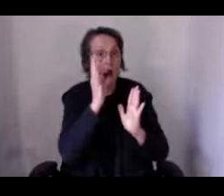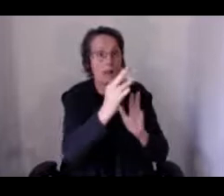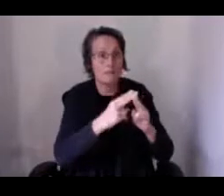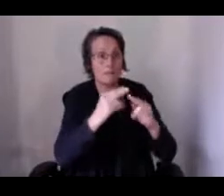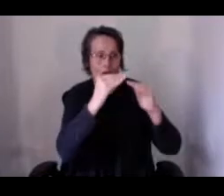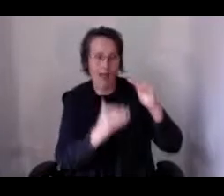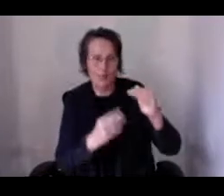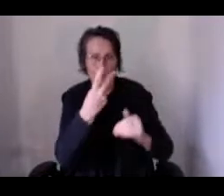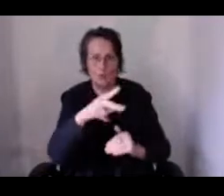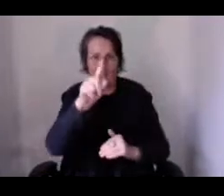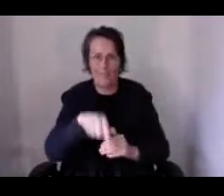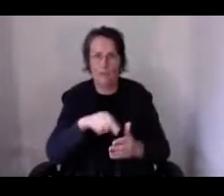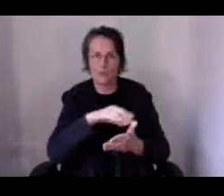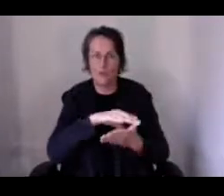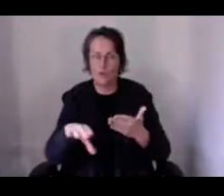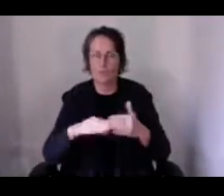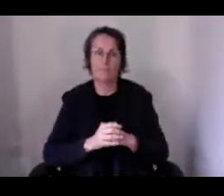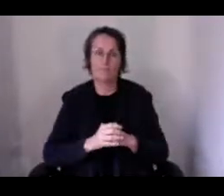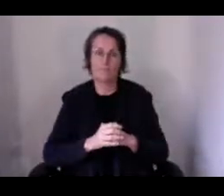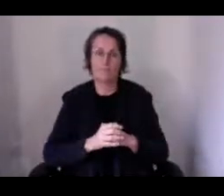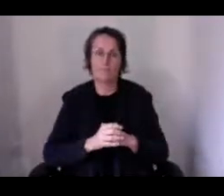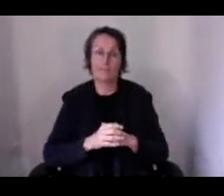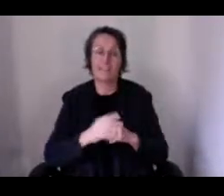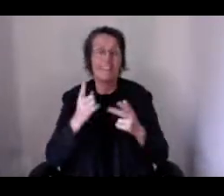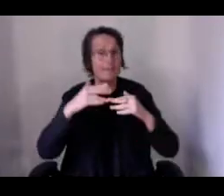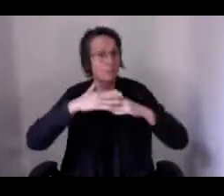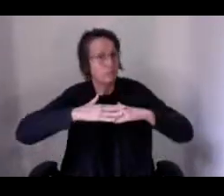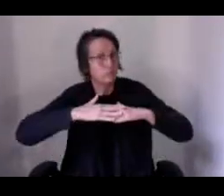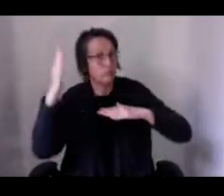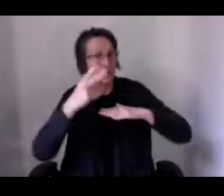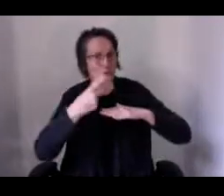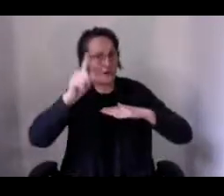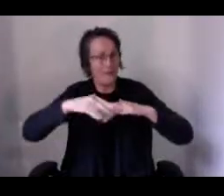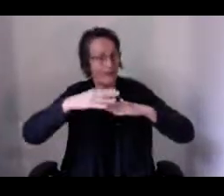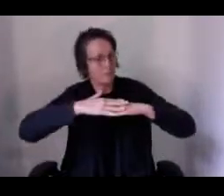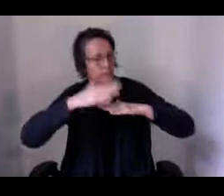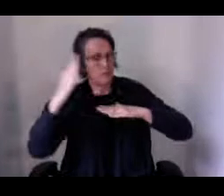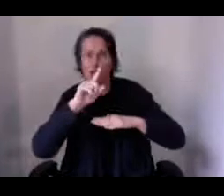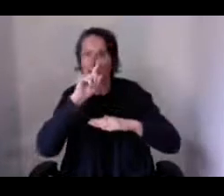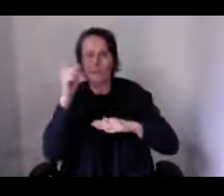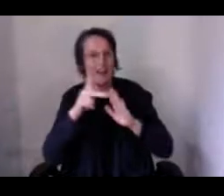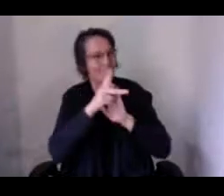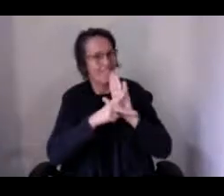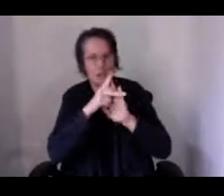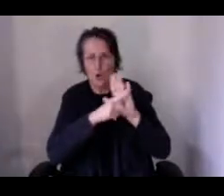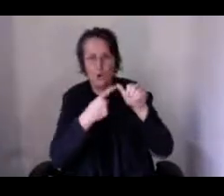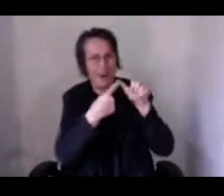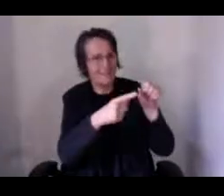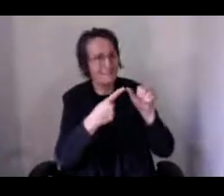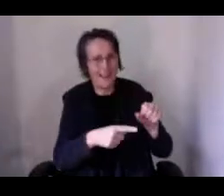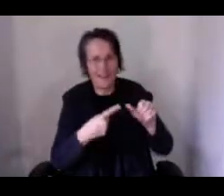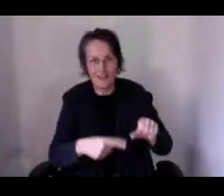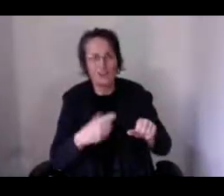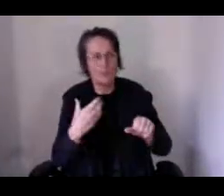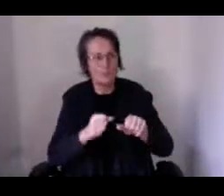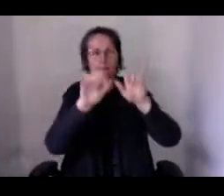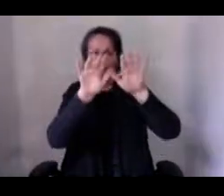If your funding request from Create New South Wales is above $20,000, you won't have that option. You will only be able to provide text